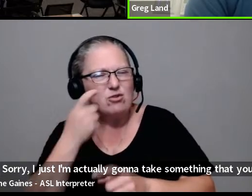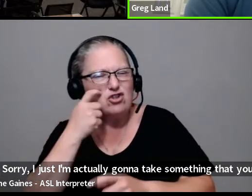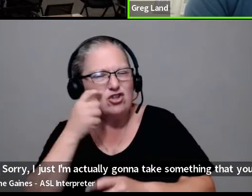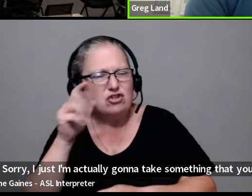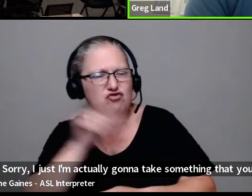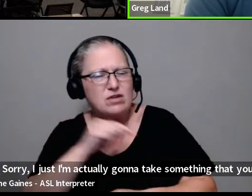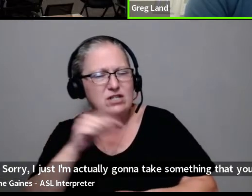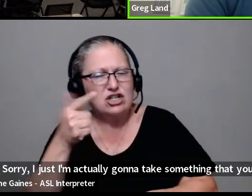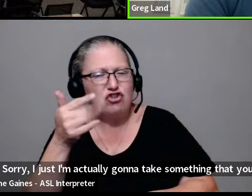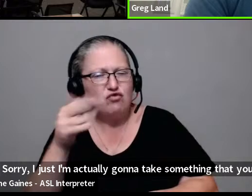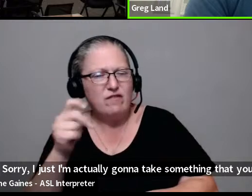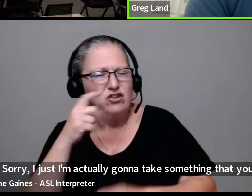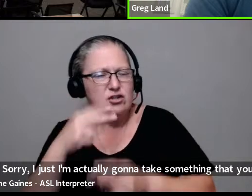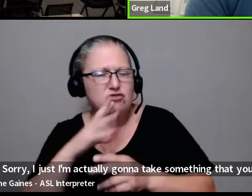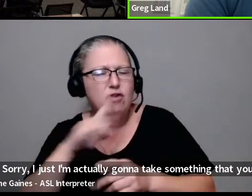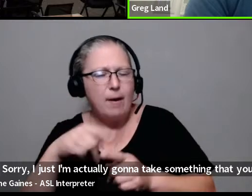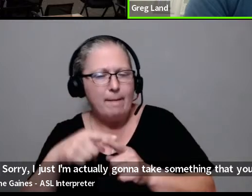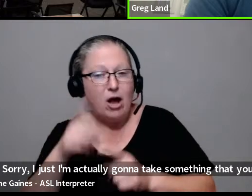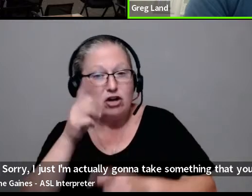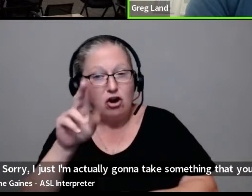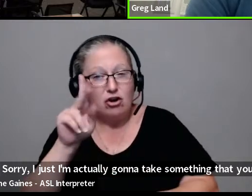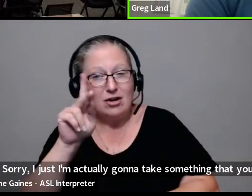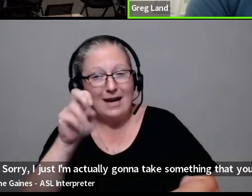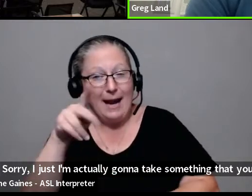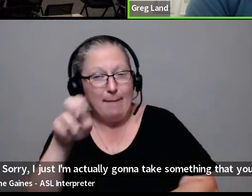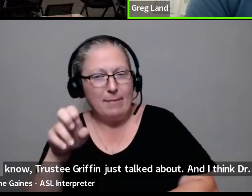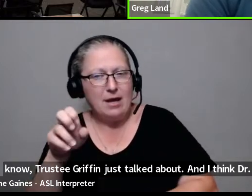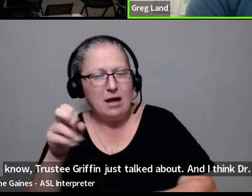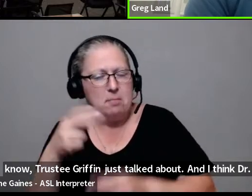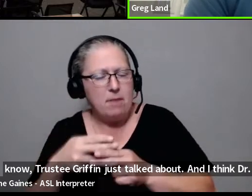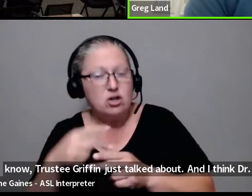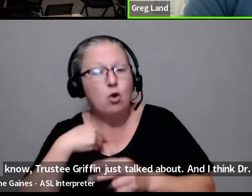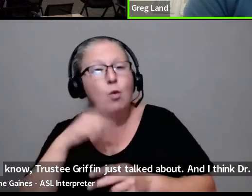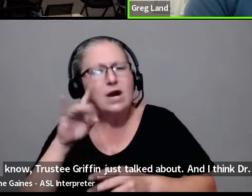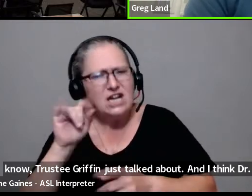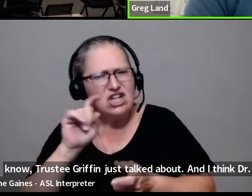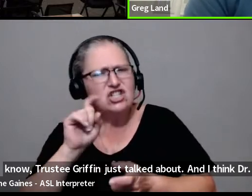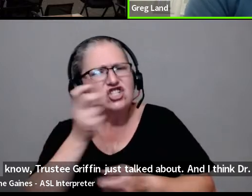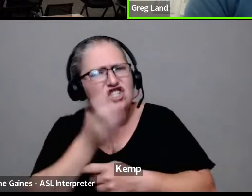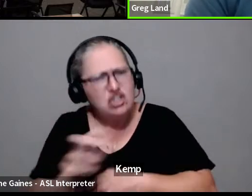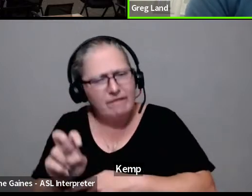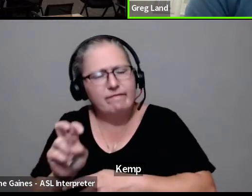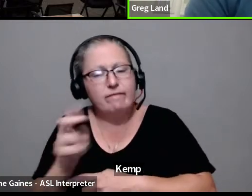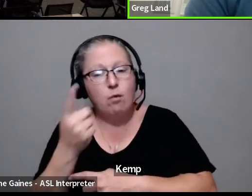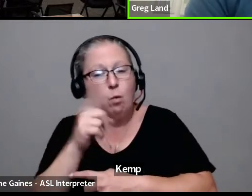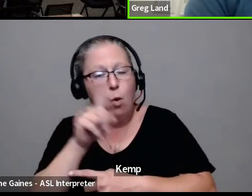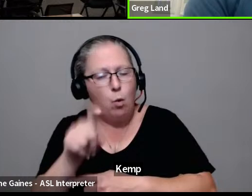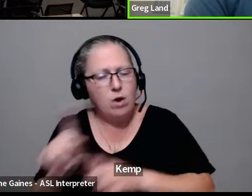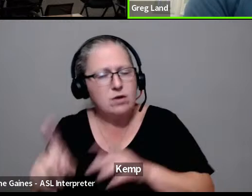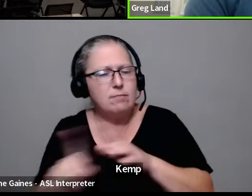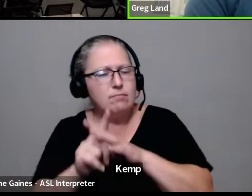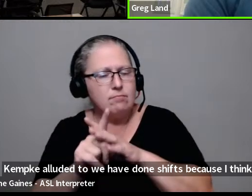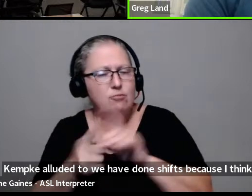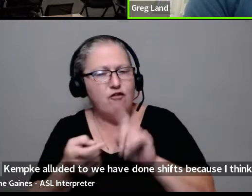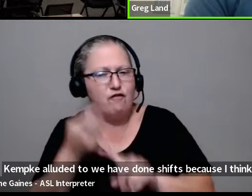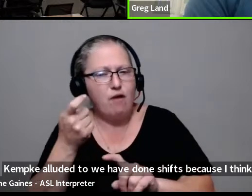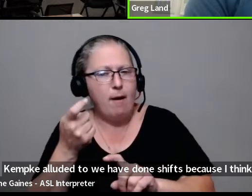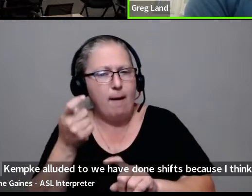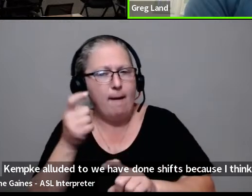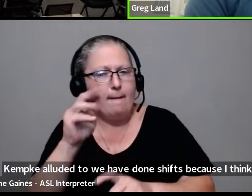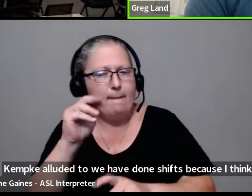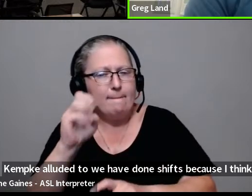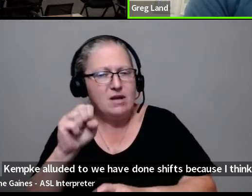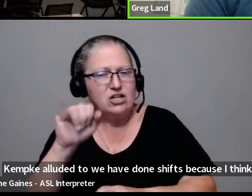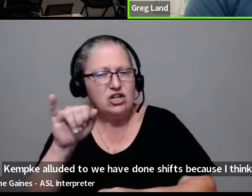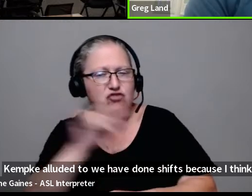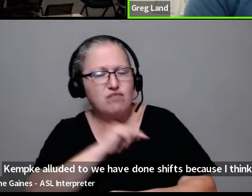about. And I think Dr. Kempke alluded to, we have done shifts, because I think one of the questions that came up from Ms. Jacobson